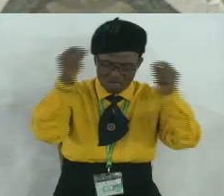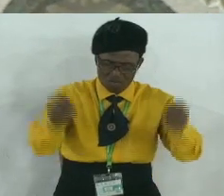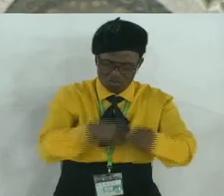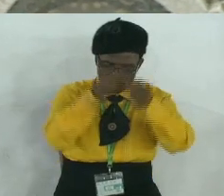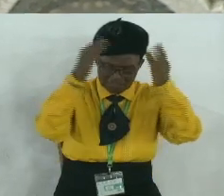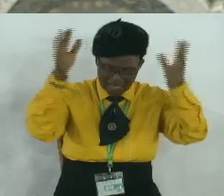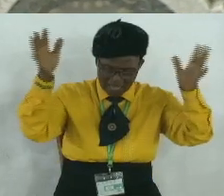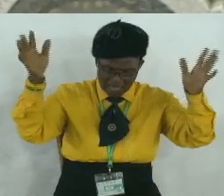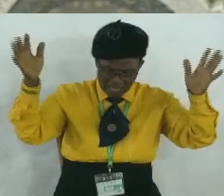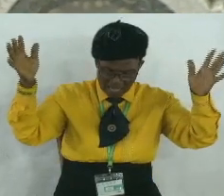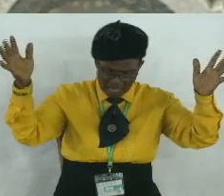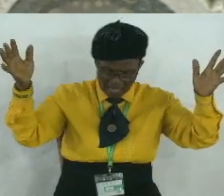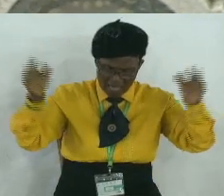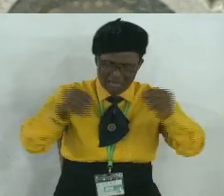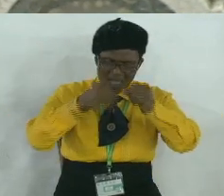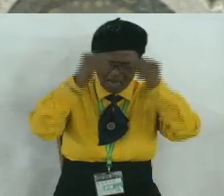Alleluia.